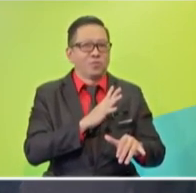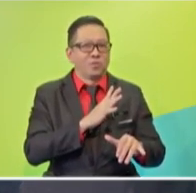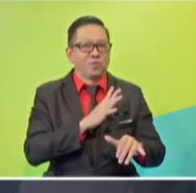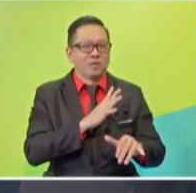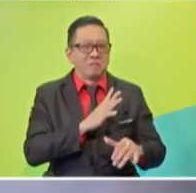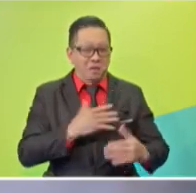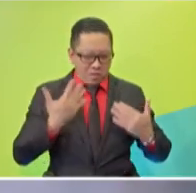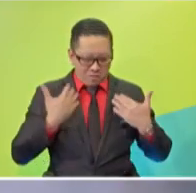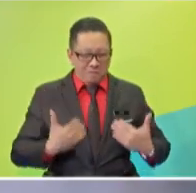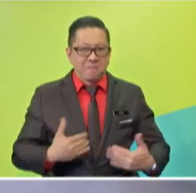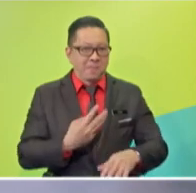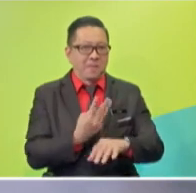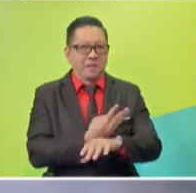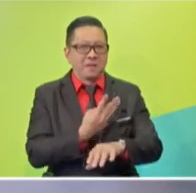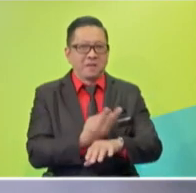a